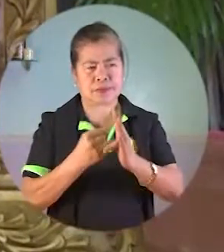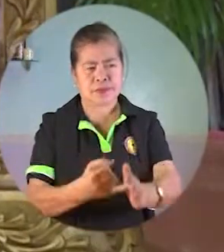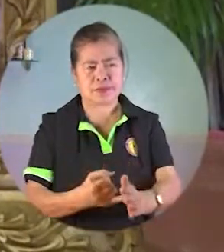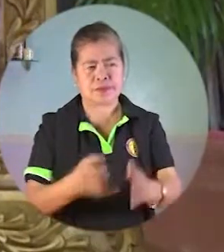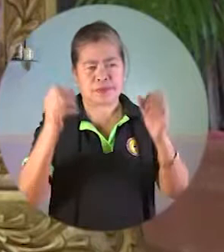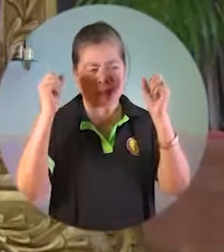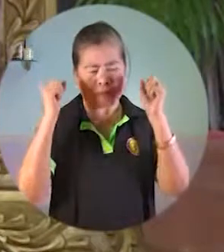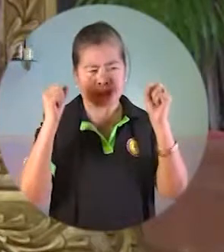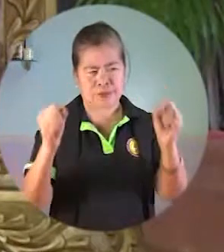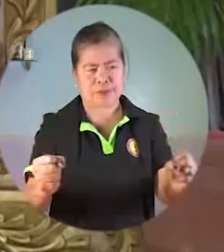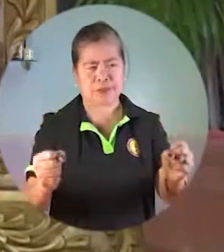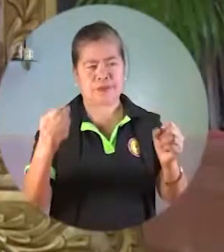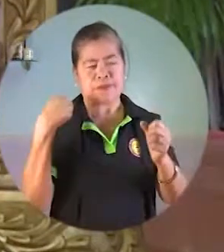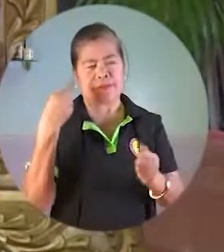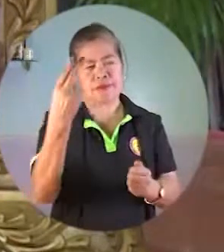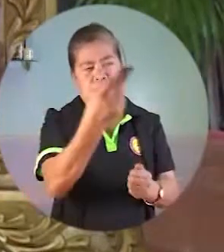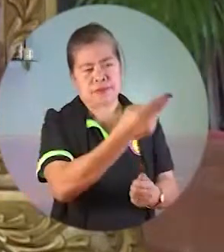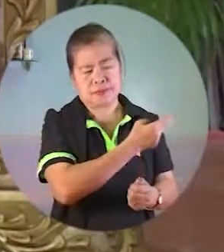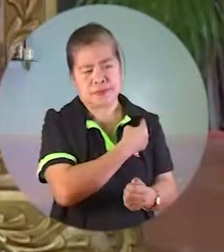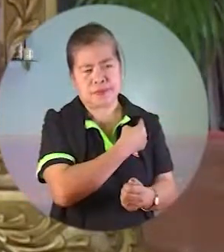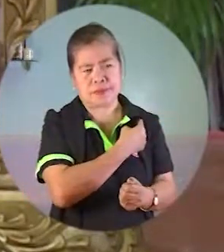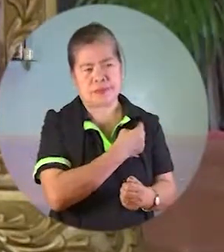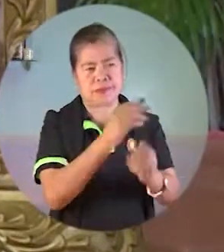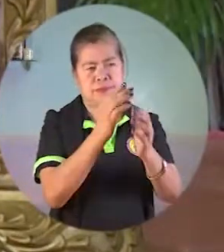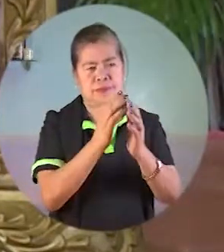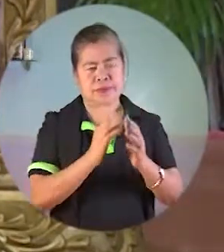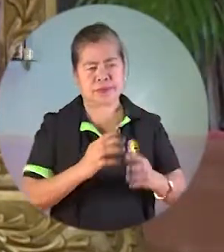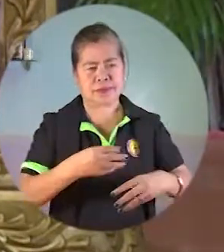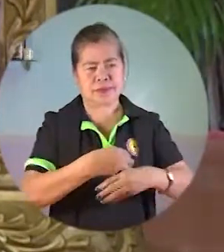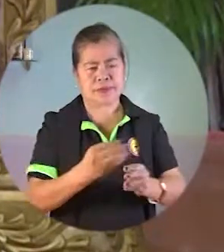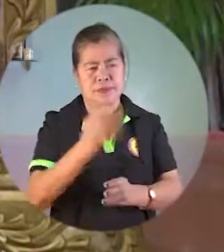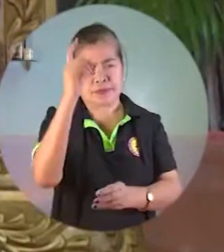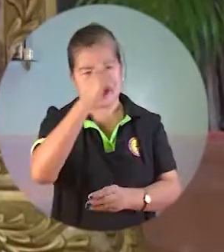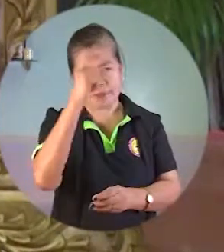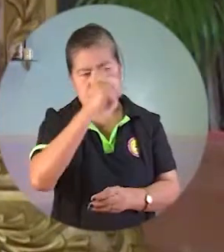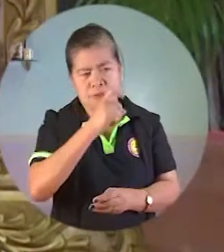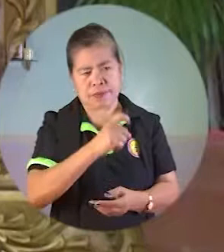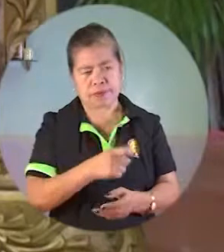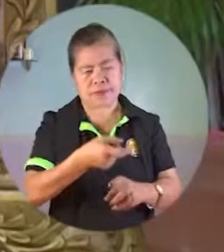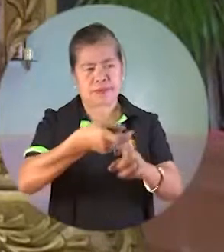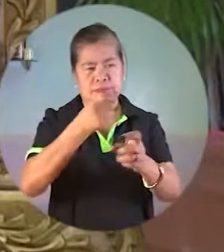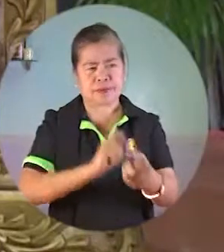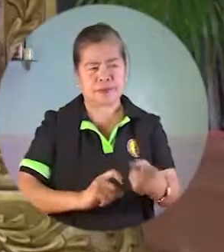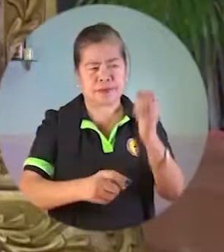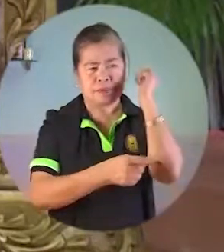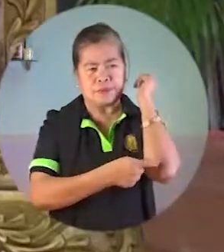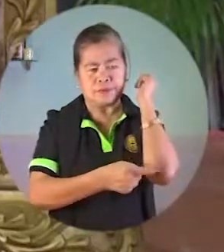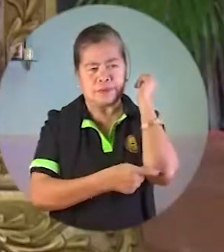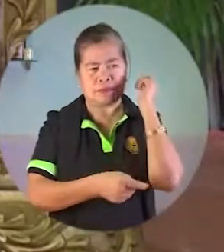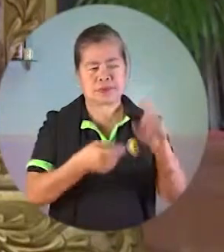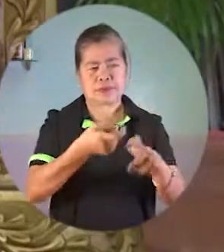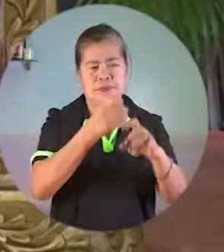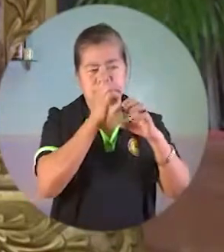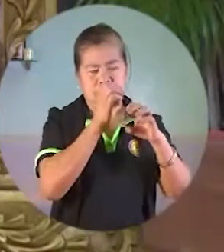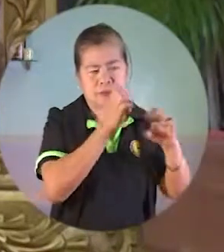He strengthens us. He makes us wise from the temptations